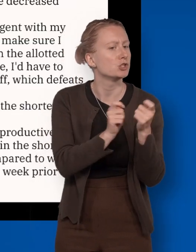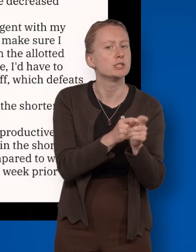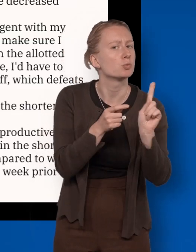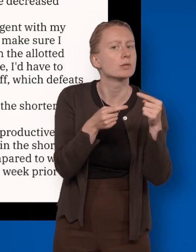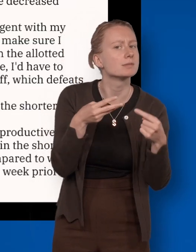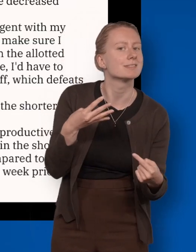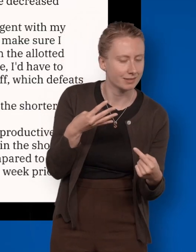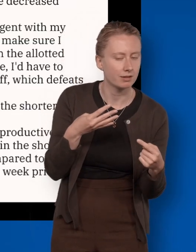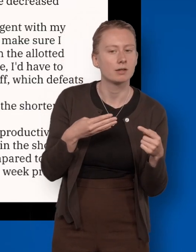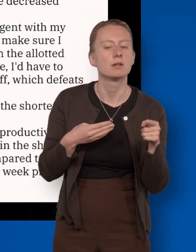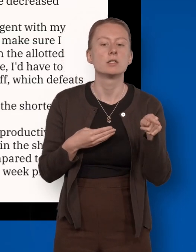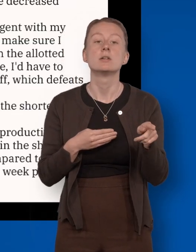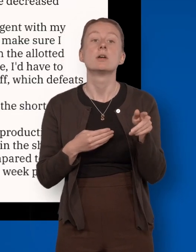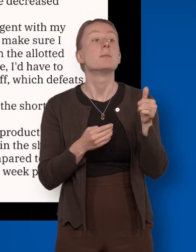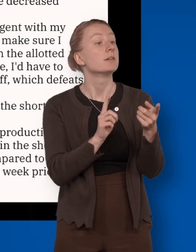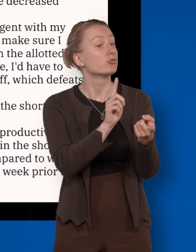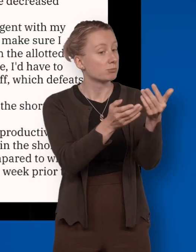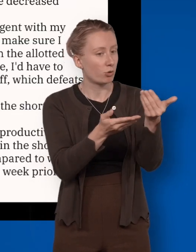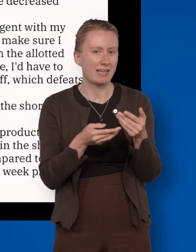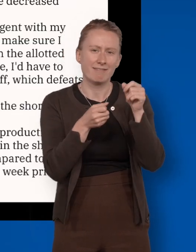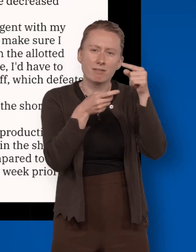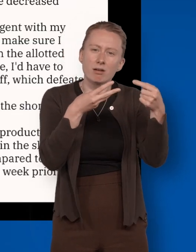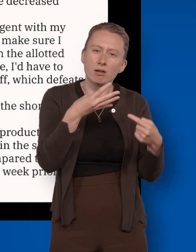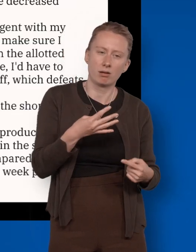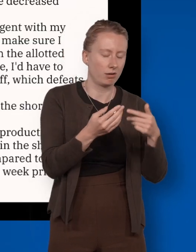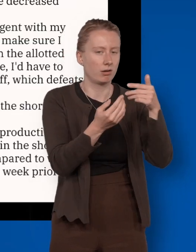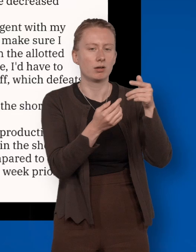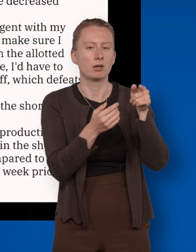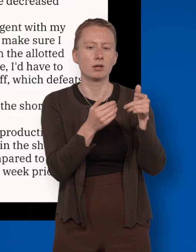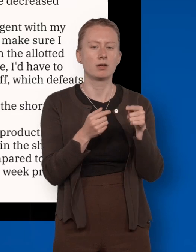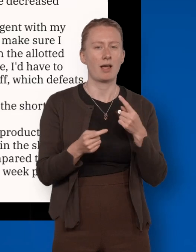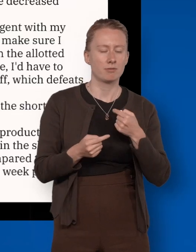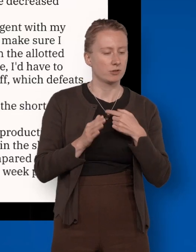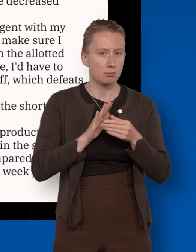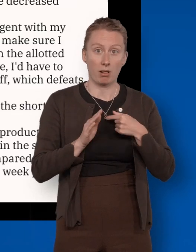get a response that sort of has a lot of different things. I'm much more focused when at work.